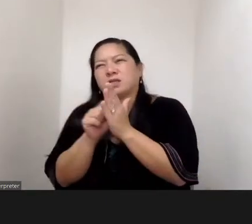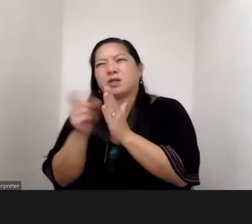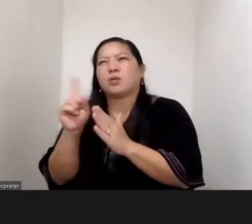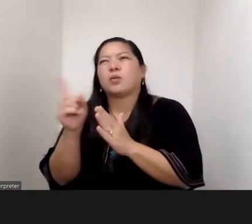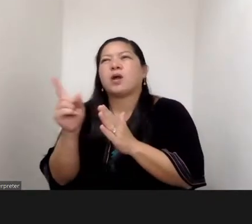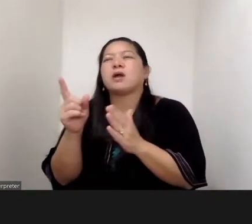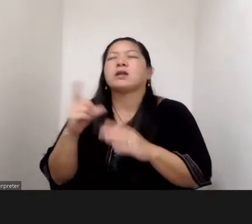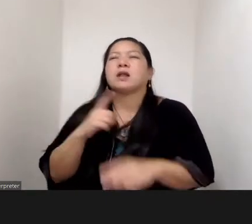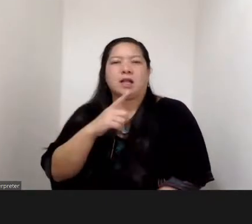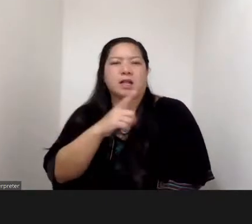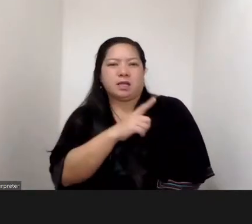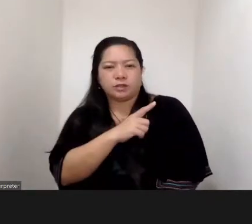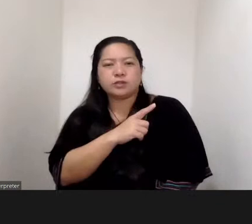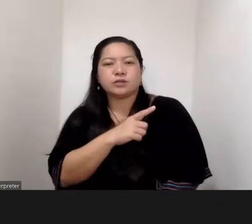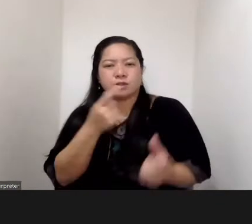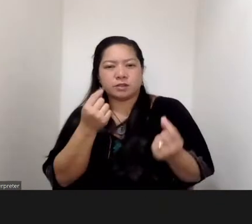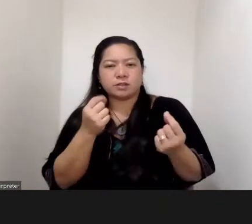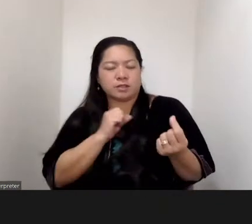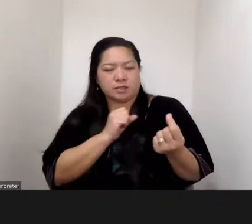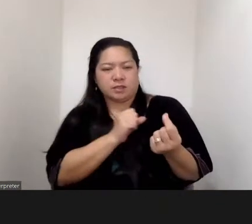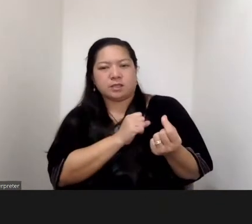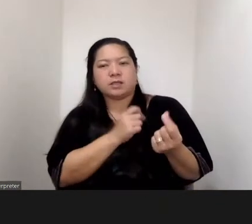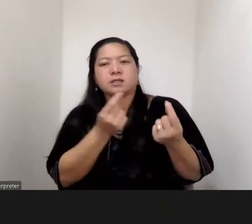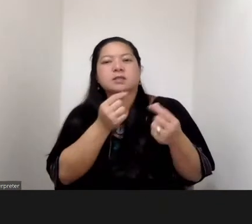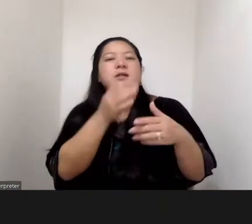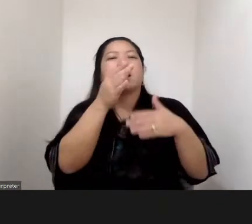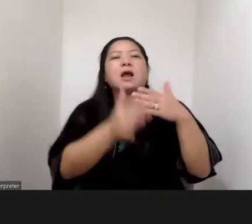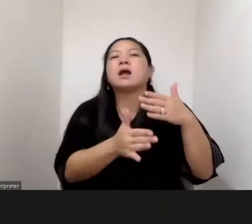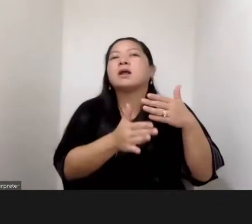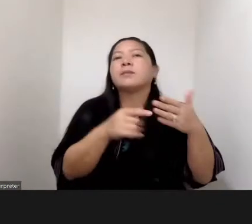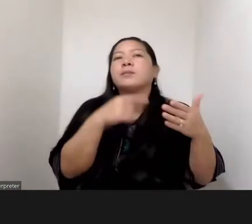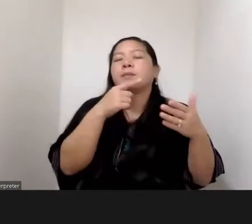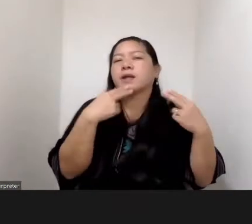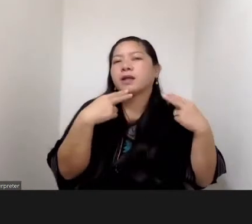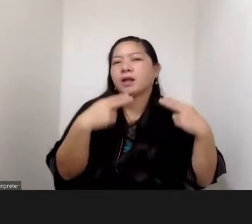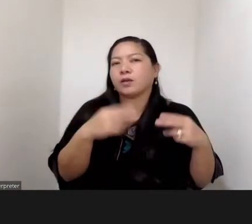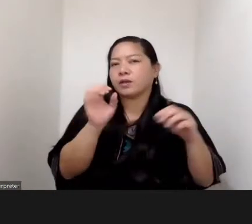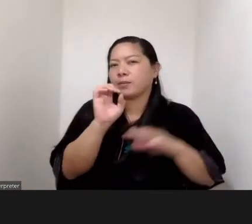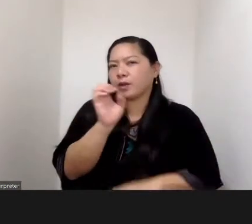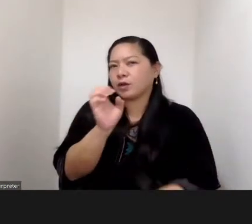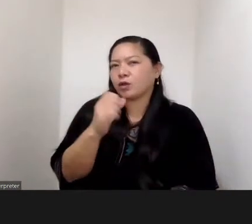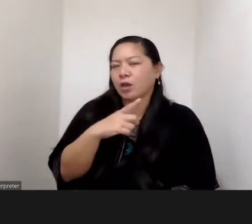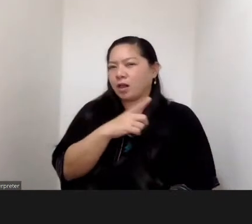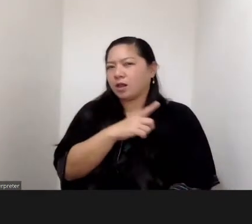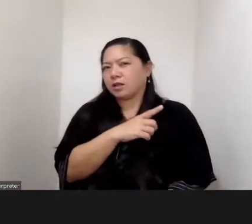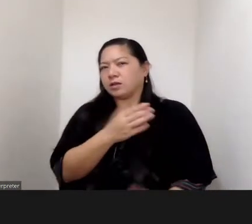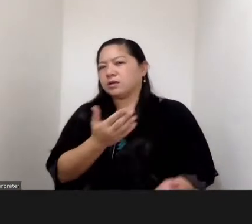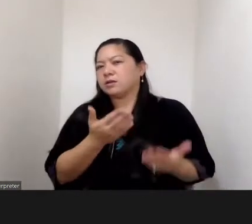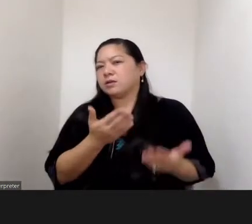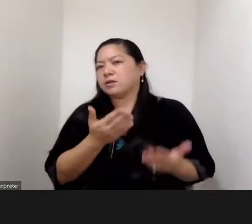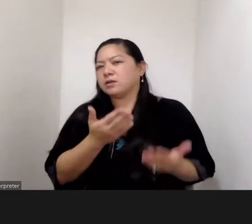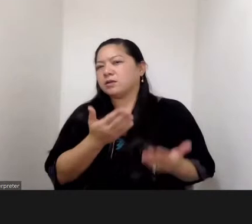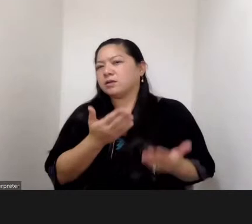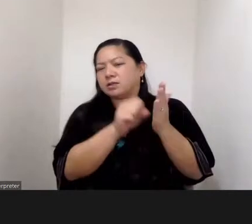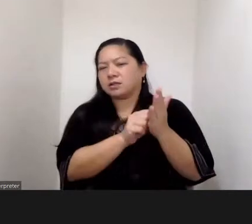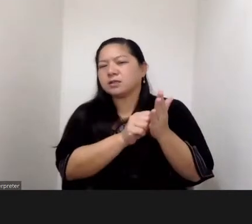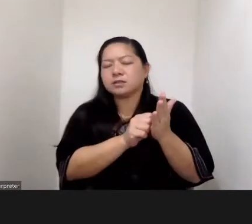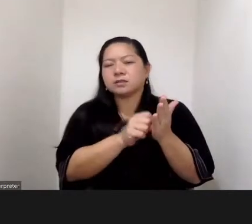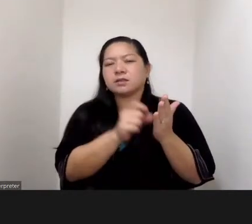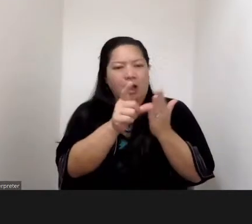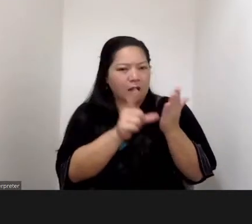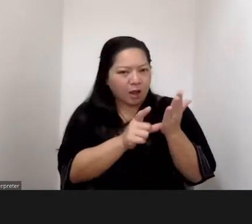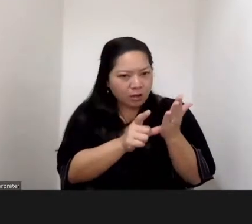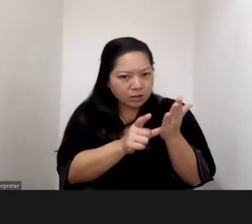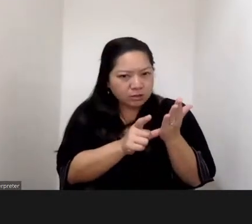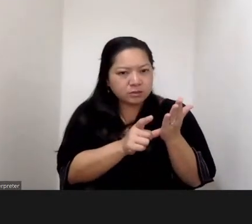legislatures did end the public health emergency, those legislatures actually put into place statutes that sort of gave